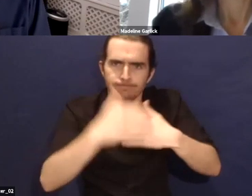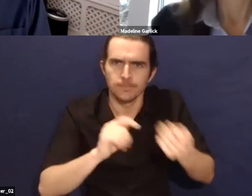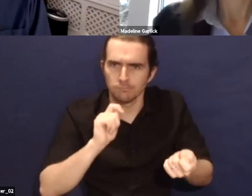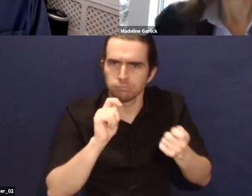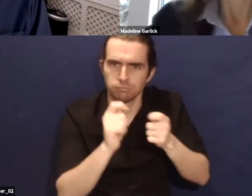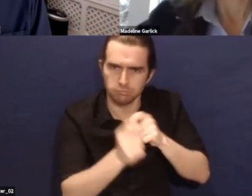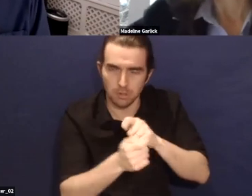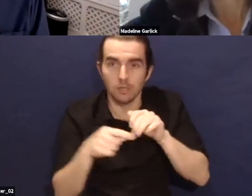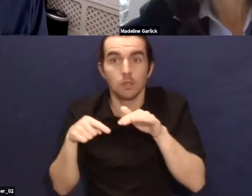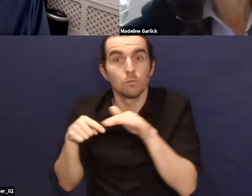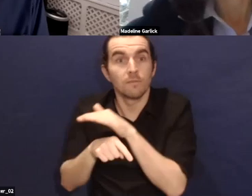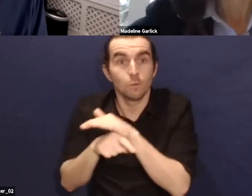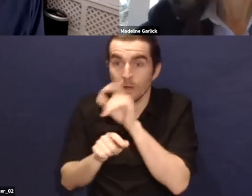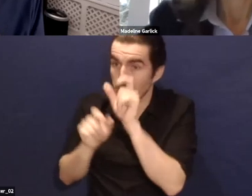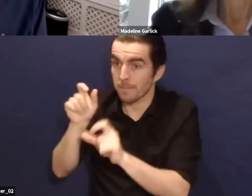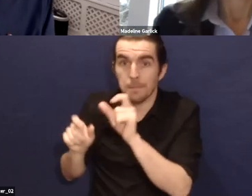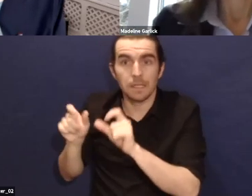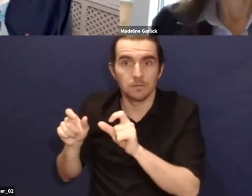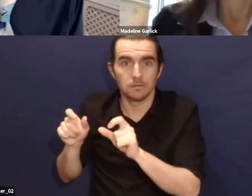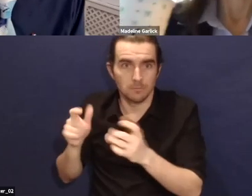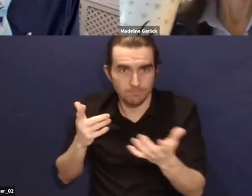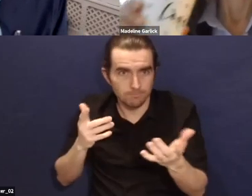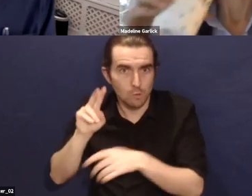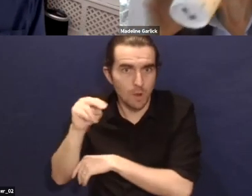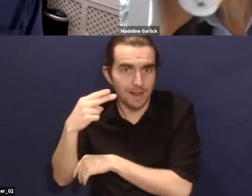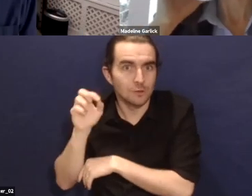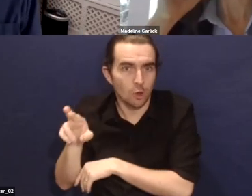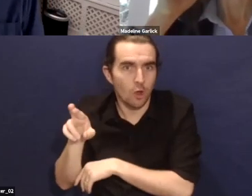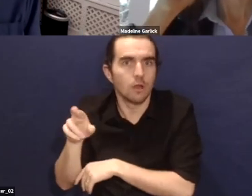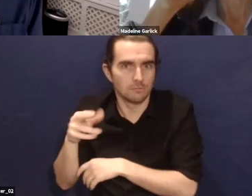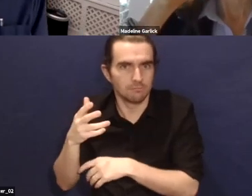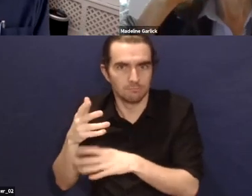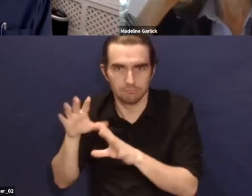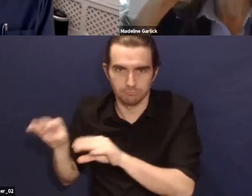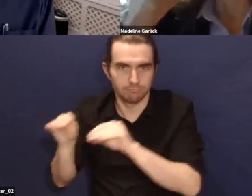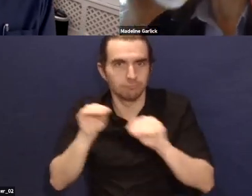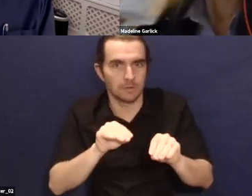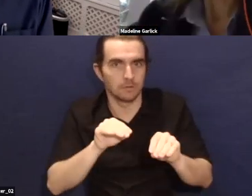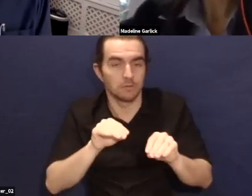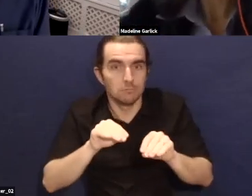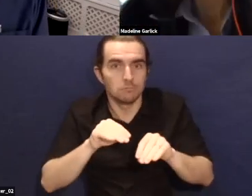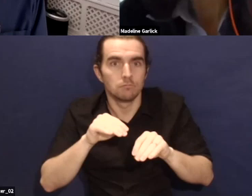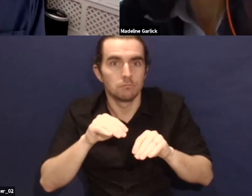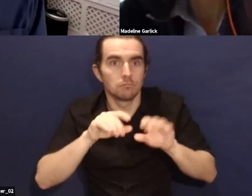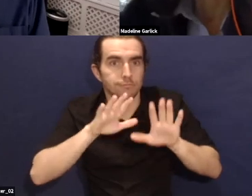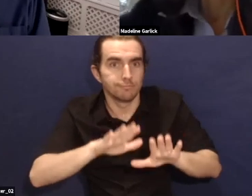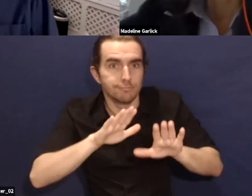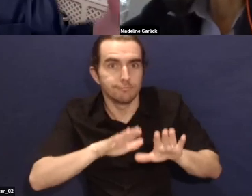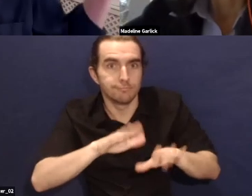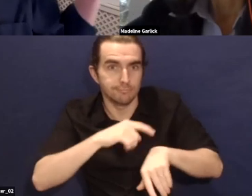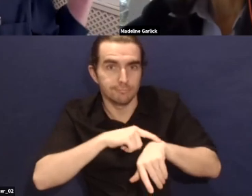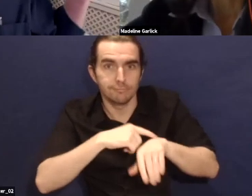to employment. The sooner the better. Okay. They need access to healthcare. Okay.